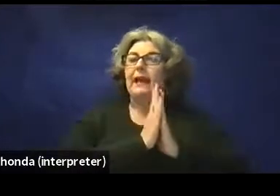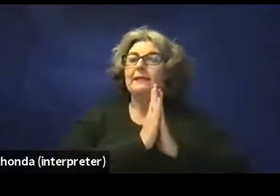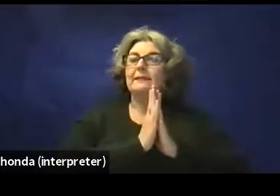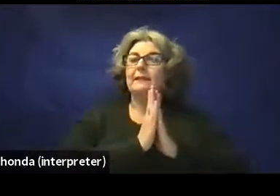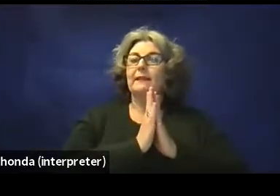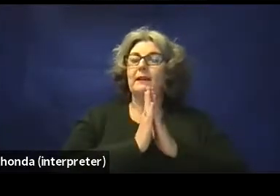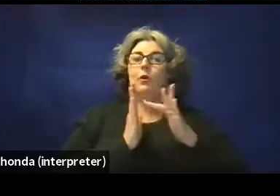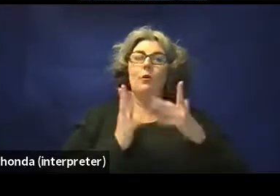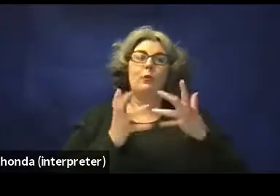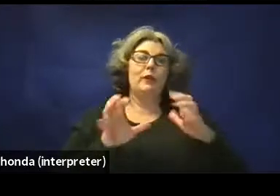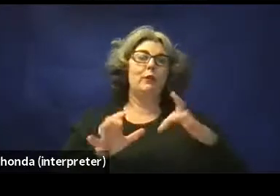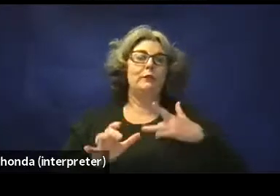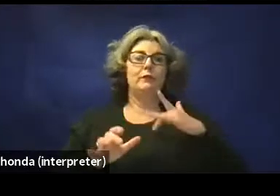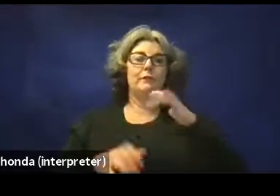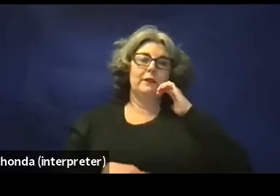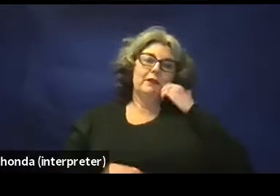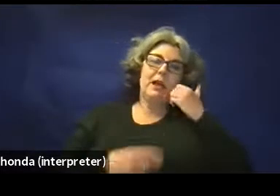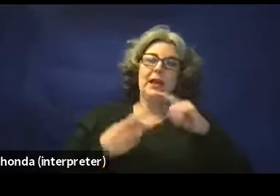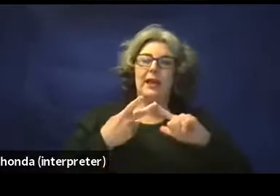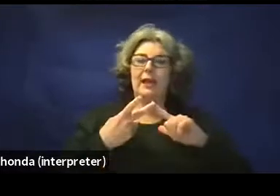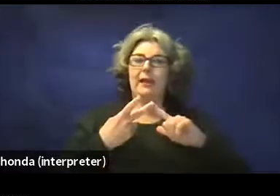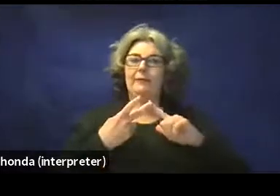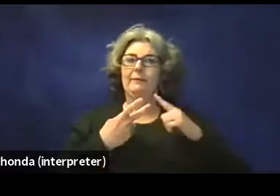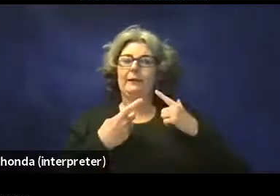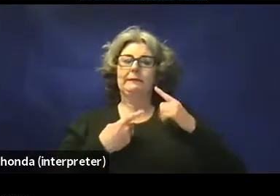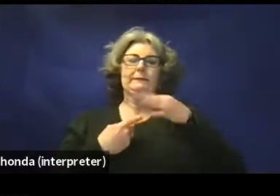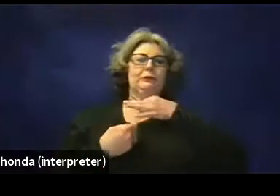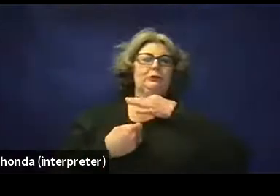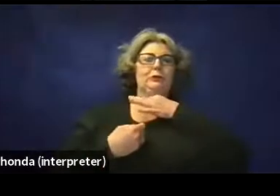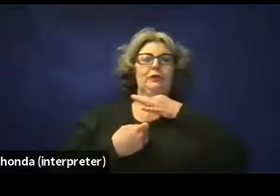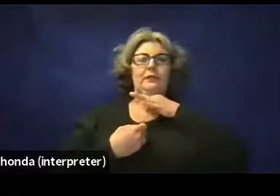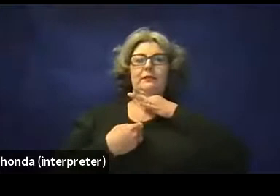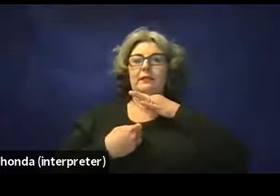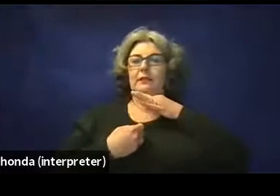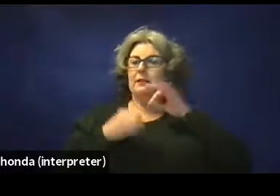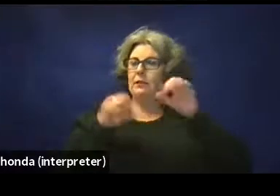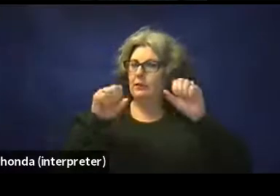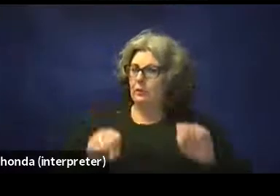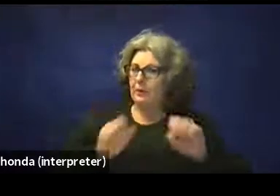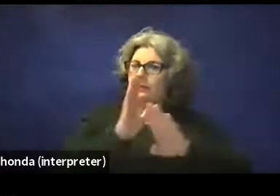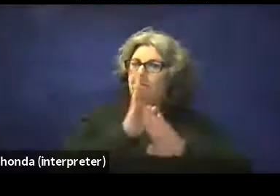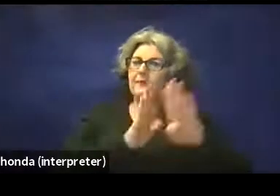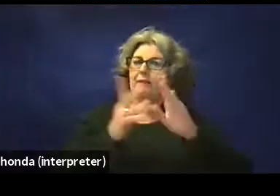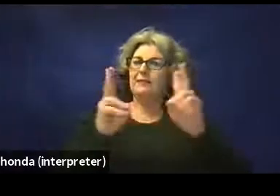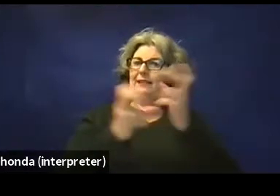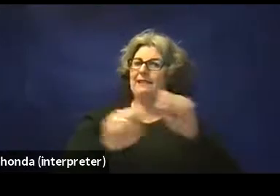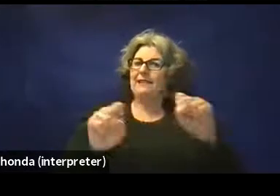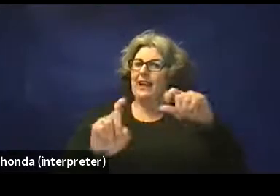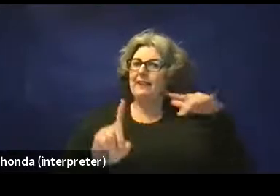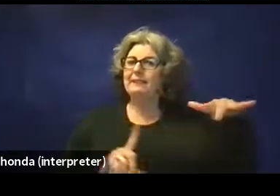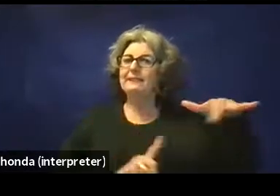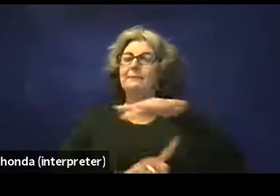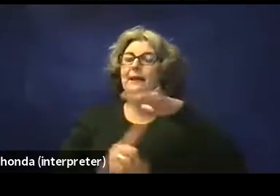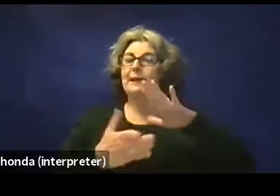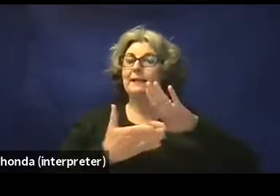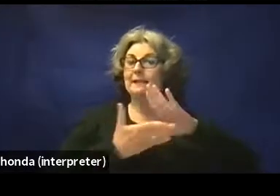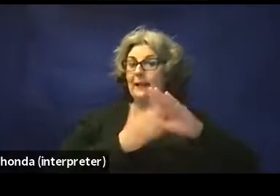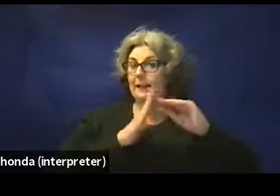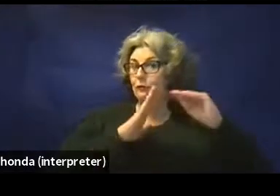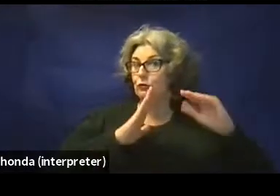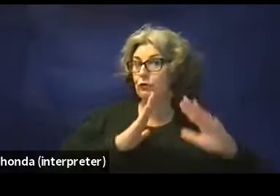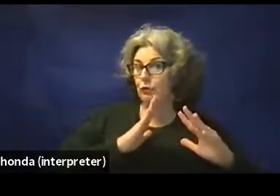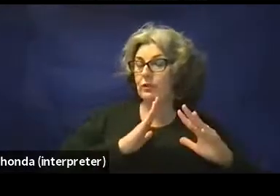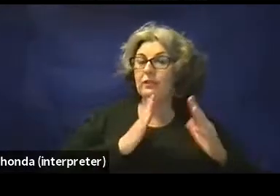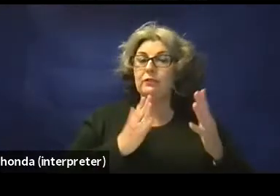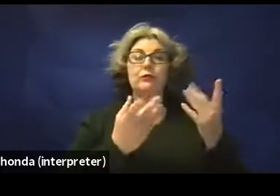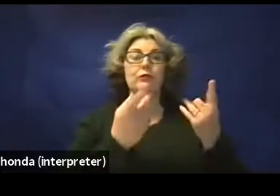feel ashamed about the question that they're asking. And so just being able to create a safe space for our students to be